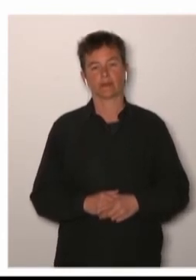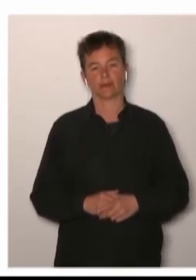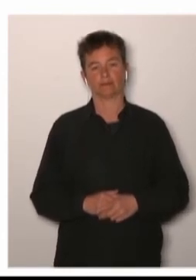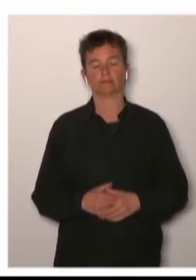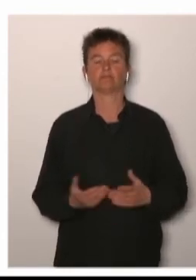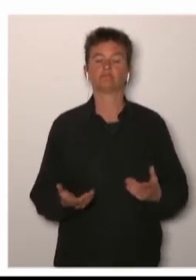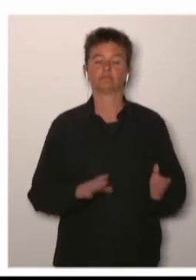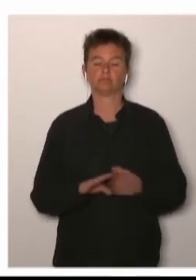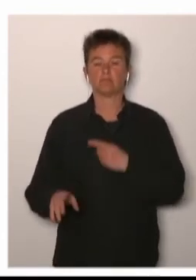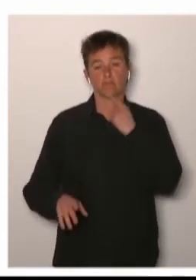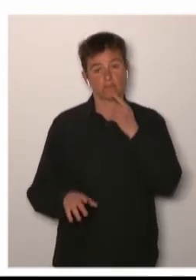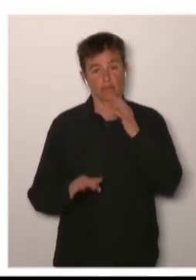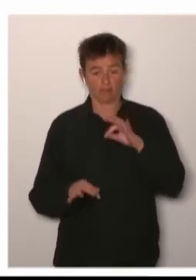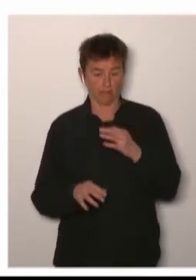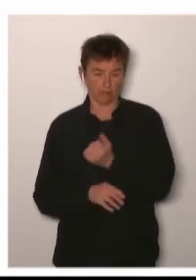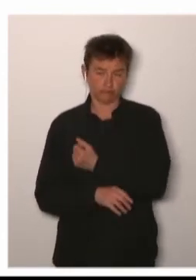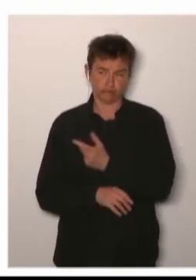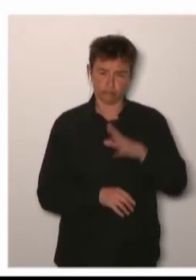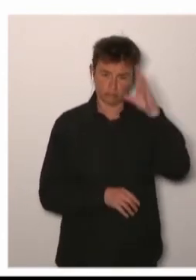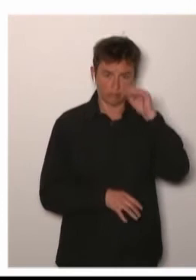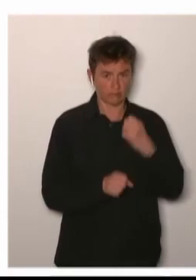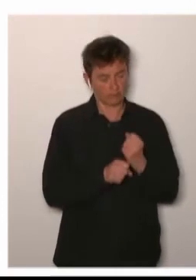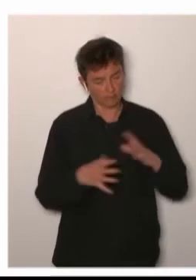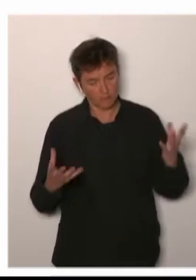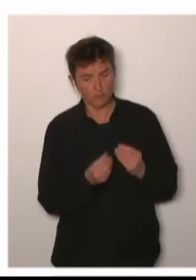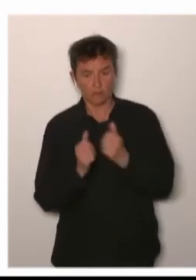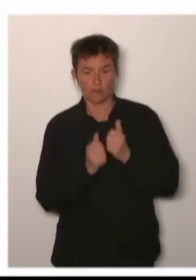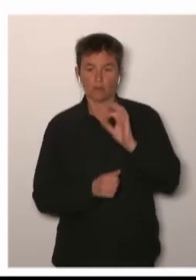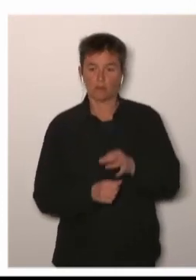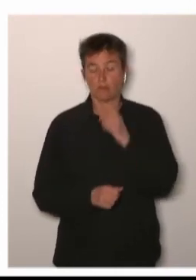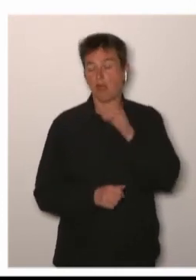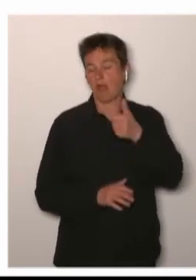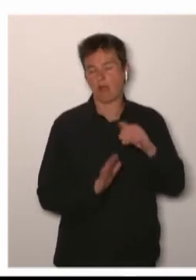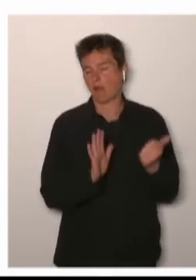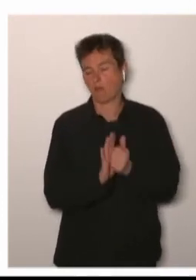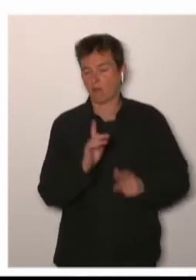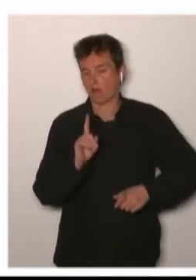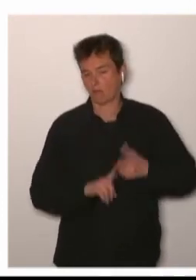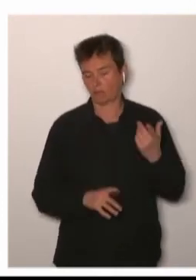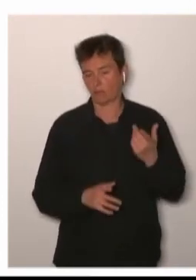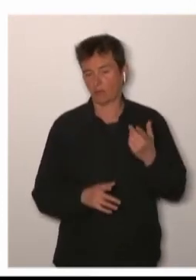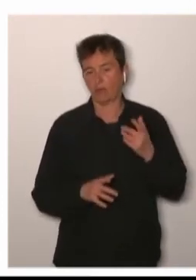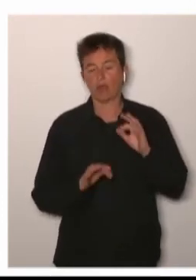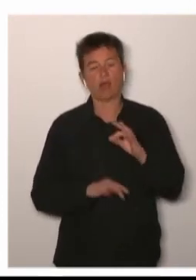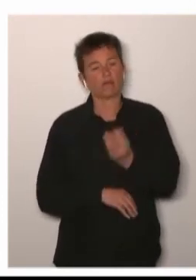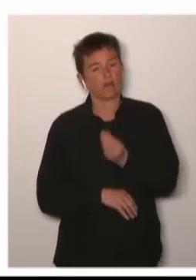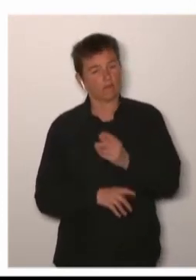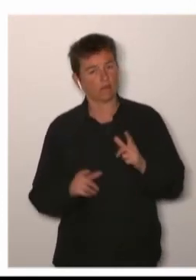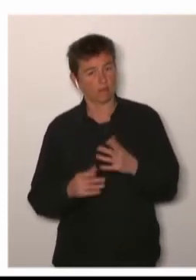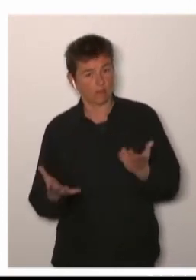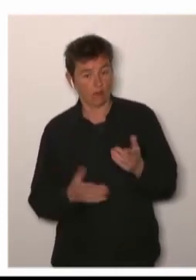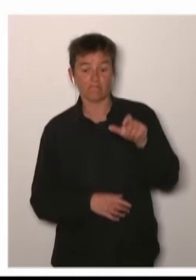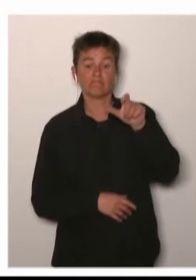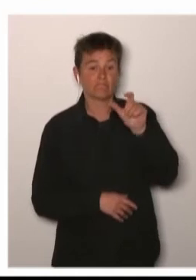one very specific yet very important actor in pediatric. It's the patients, because the patients are mainly not